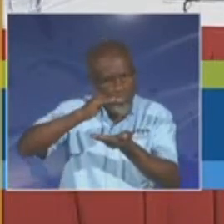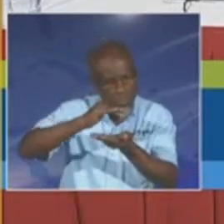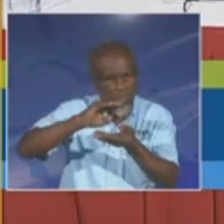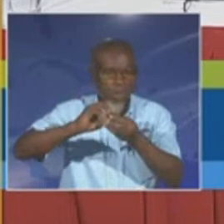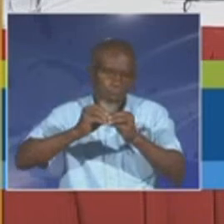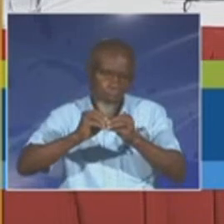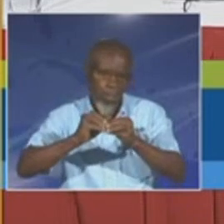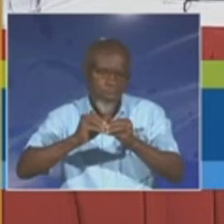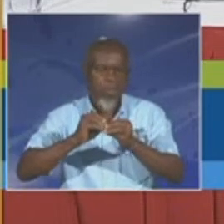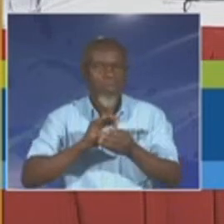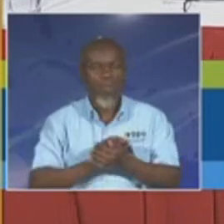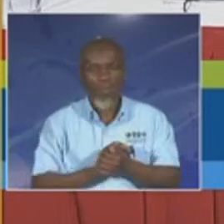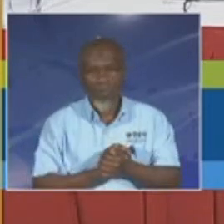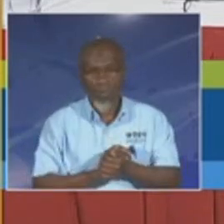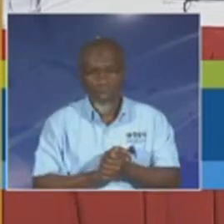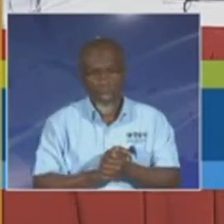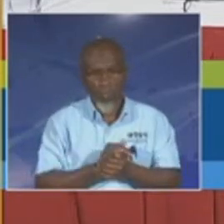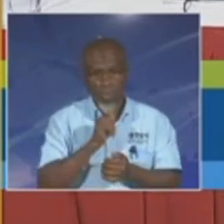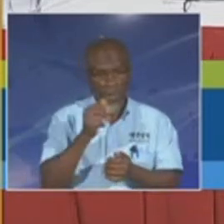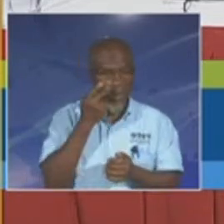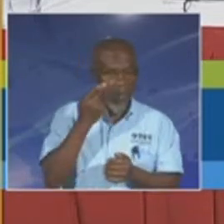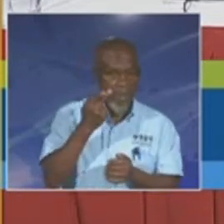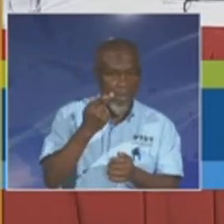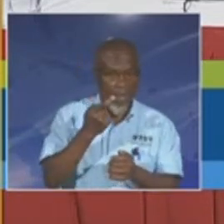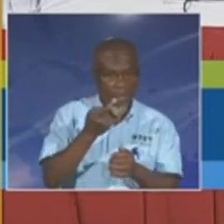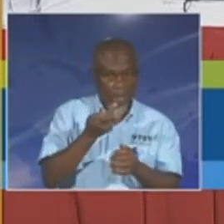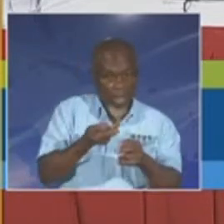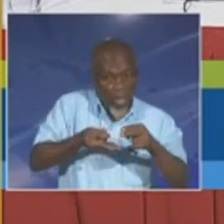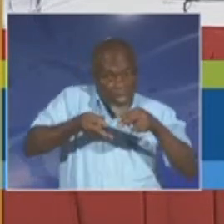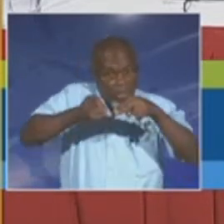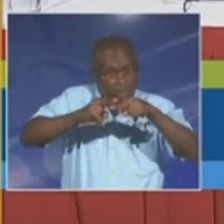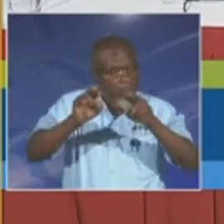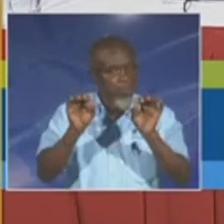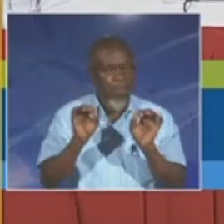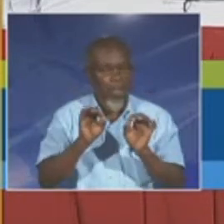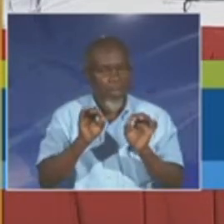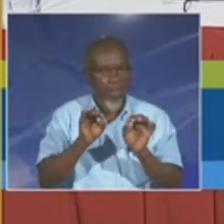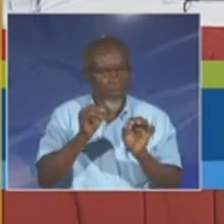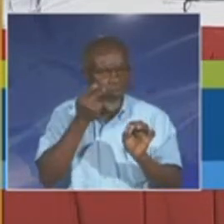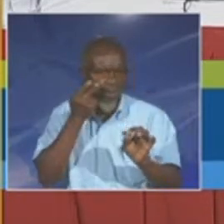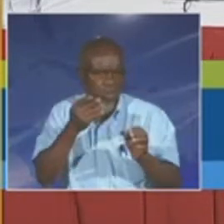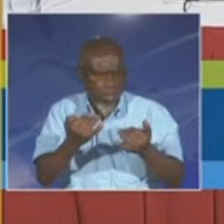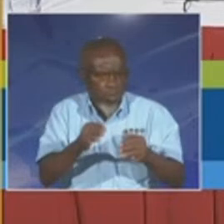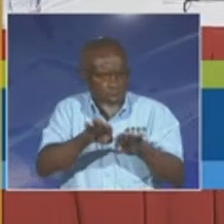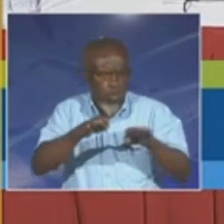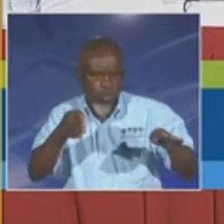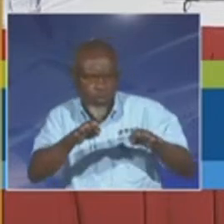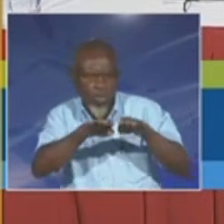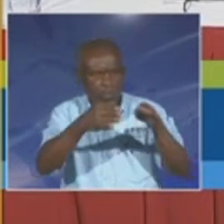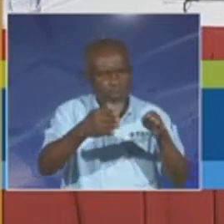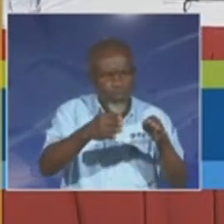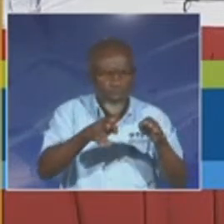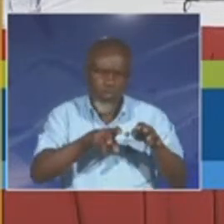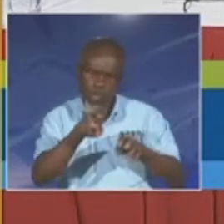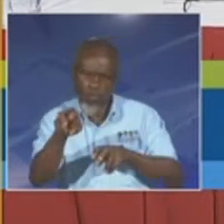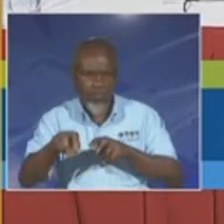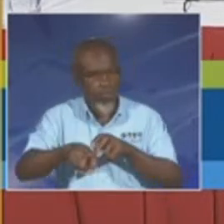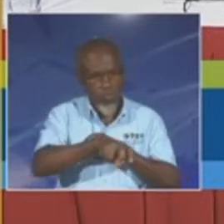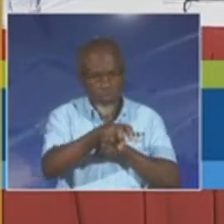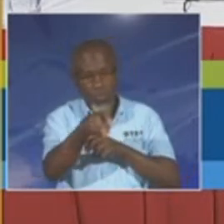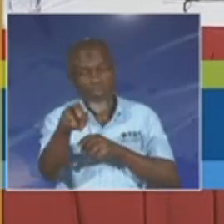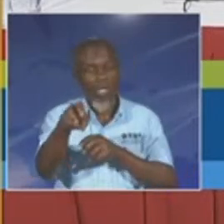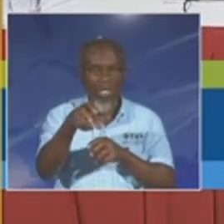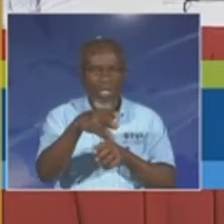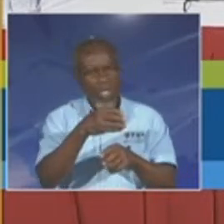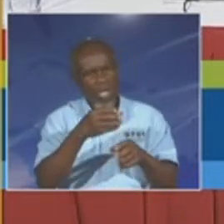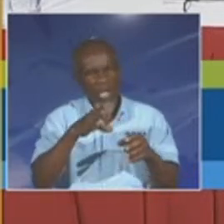cases, and we haven't had any spikes from either the reopening of public transport or from Carnival, do you think